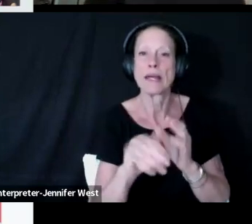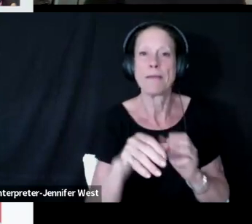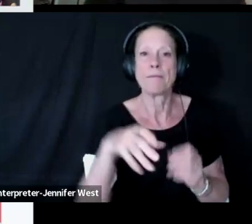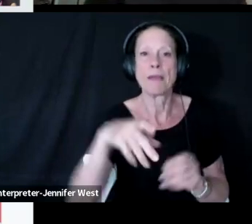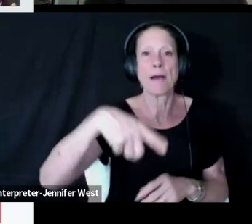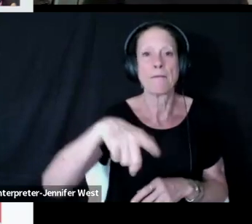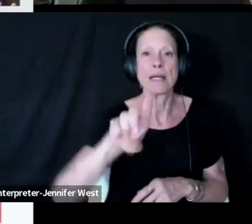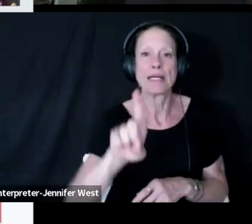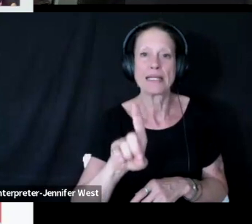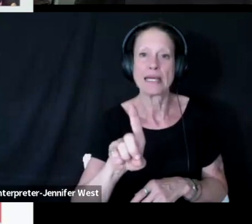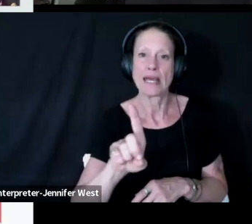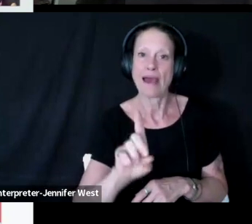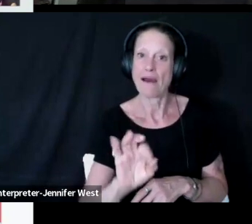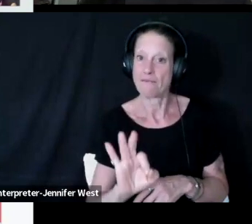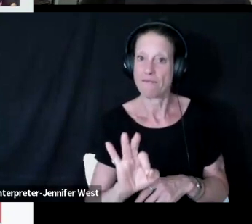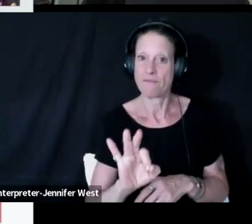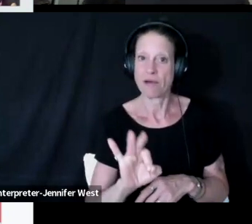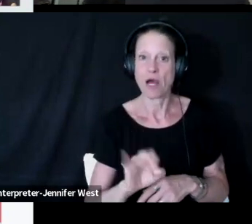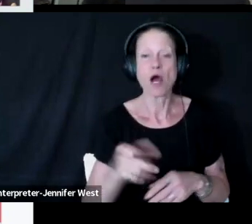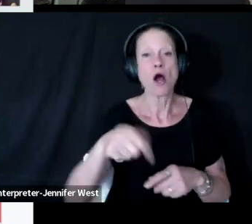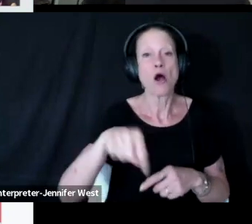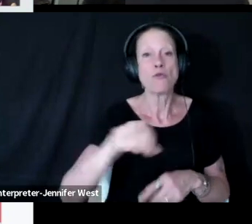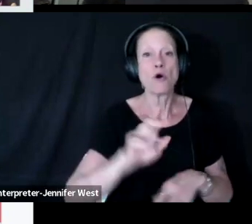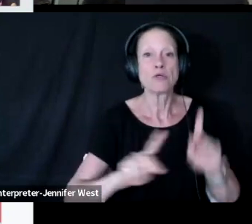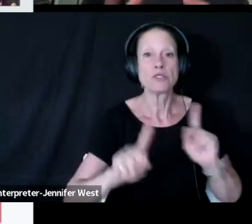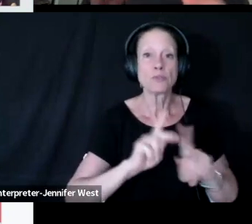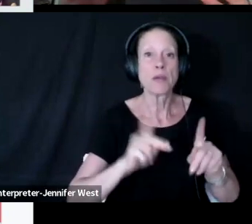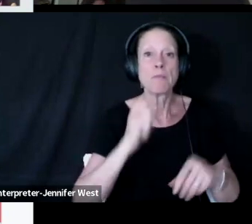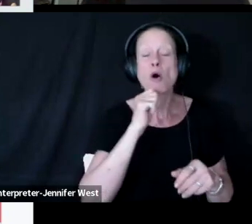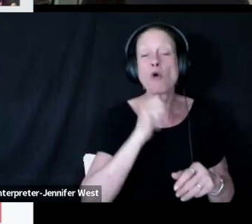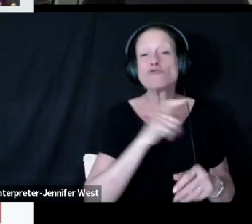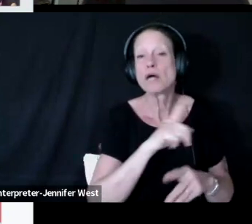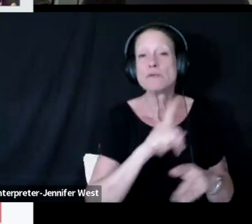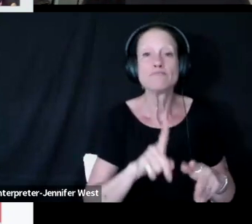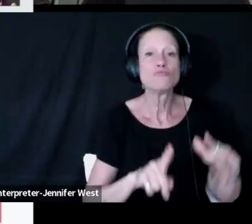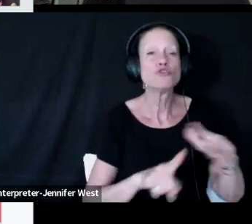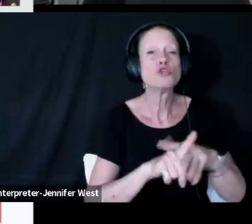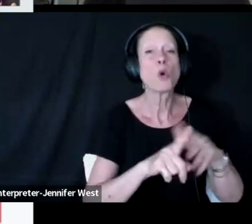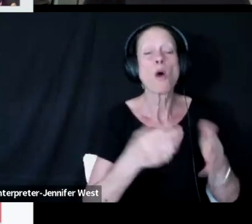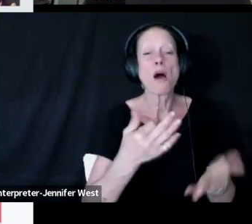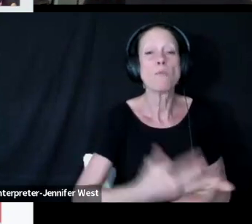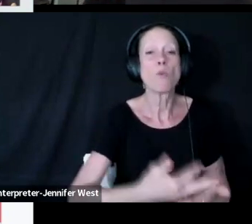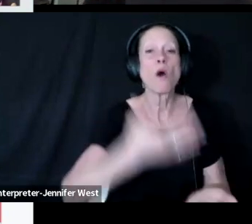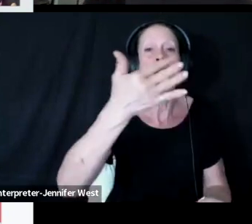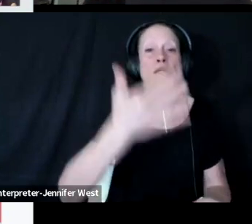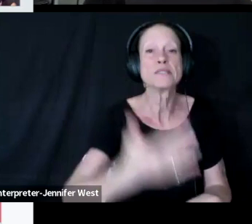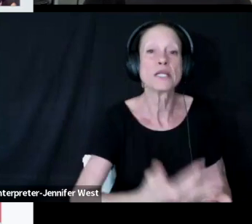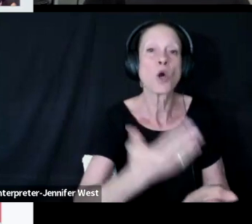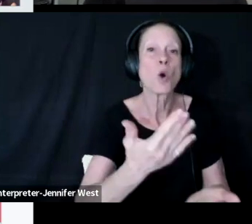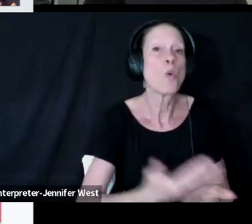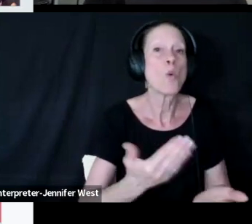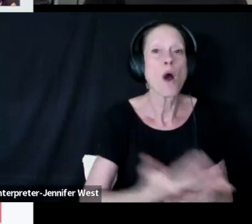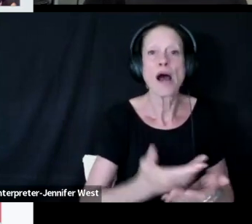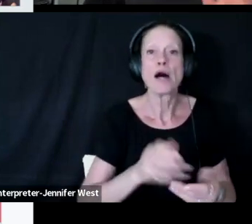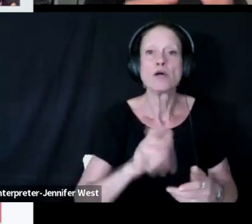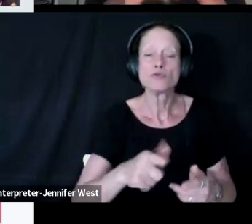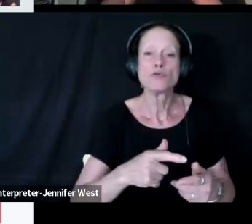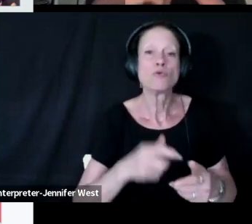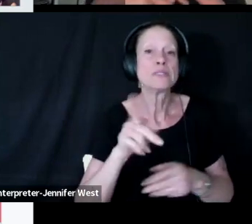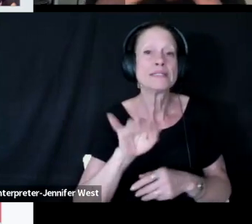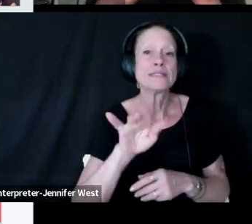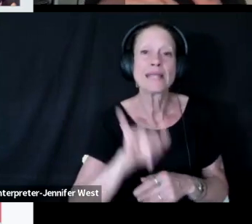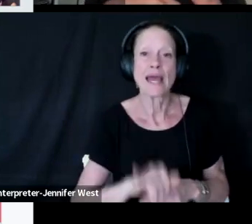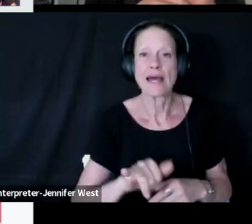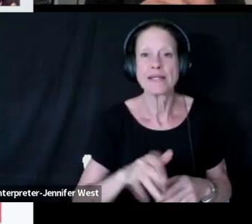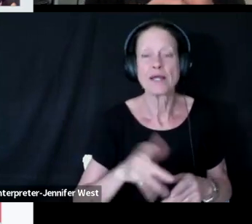people who aren't in your loved one's life very often. Maybe they're not that tech savvy, or maybe they just prefer to have a